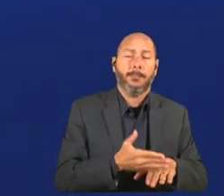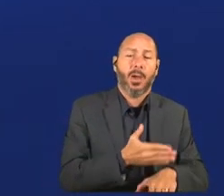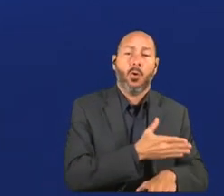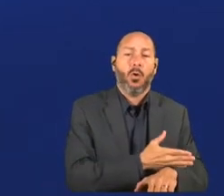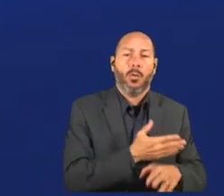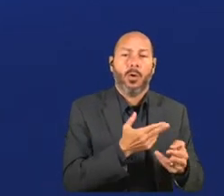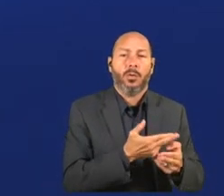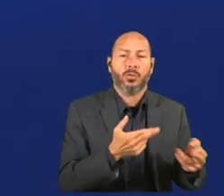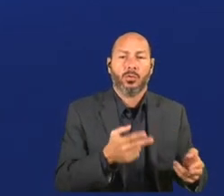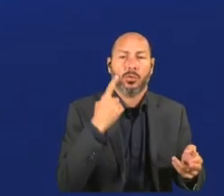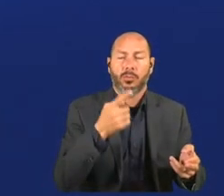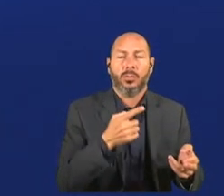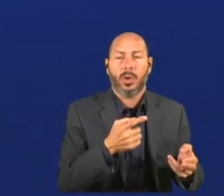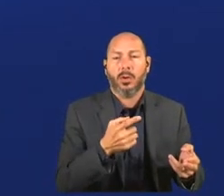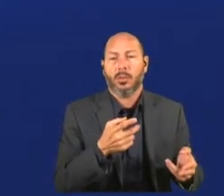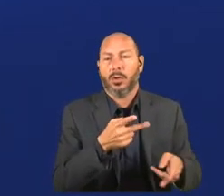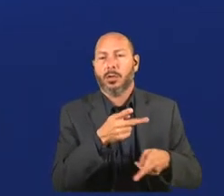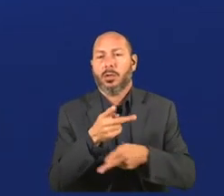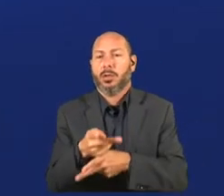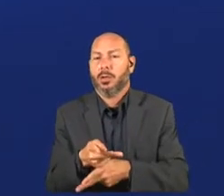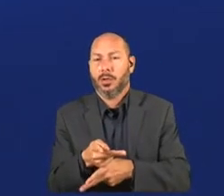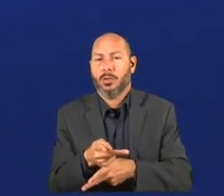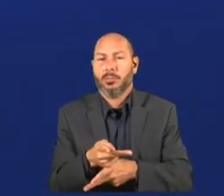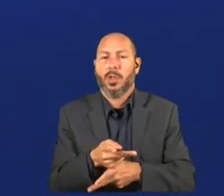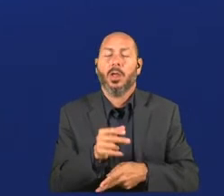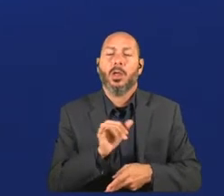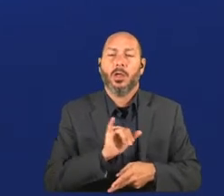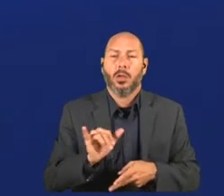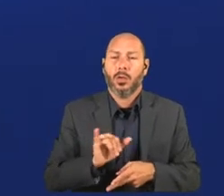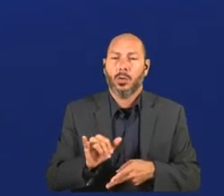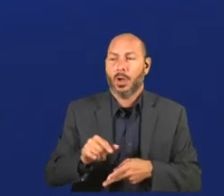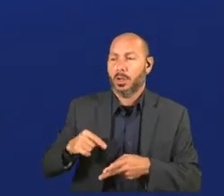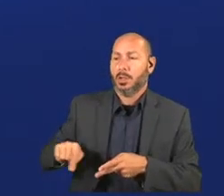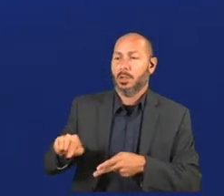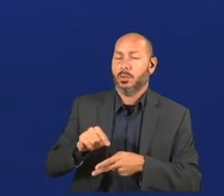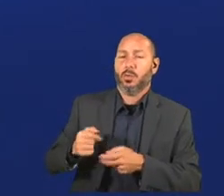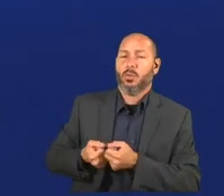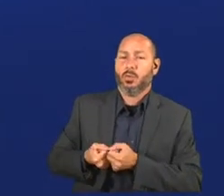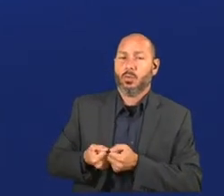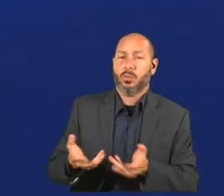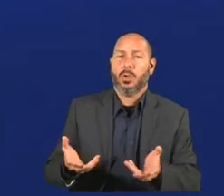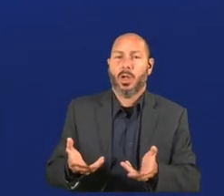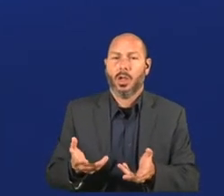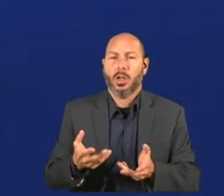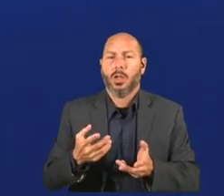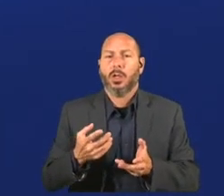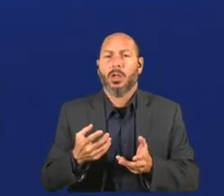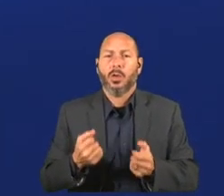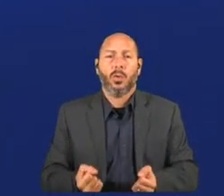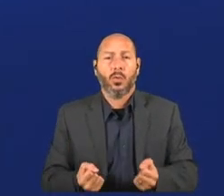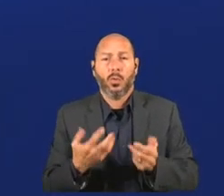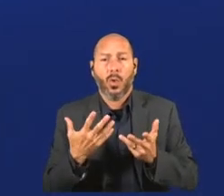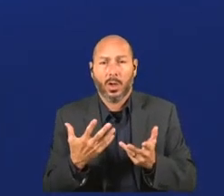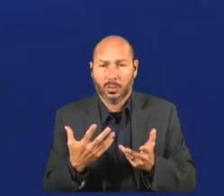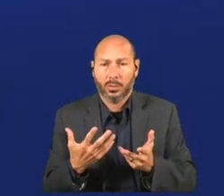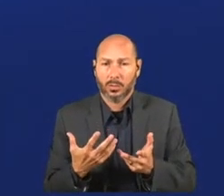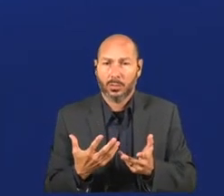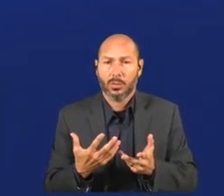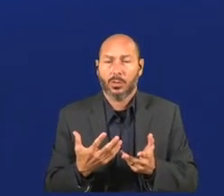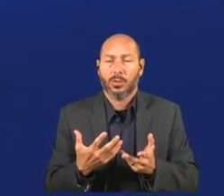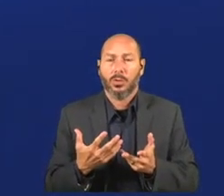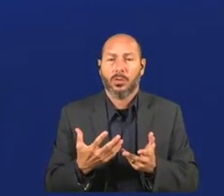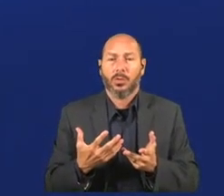On the supply side, we got to look at all the factors that drive supply. We got to look at the quantity, and we got to raise the quantity of particular